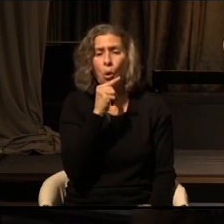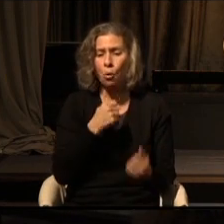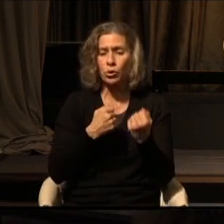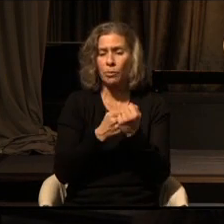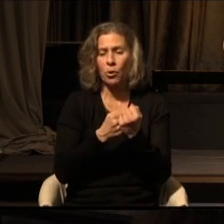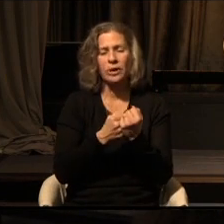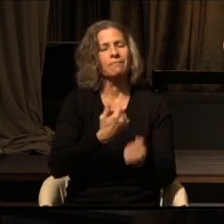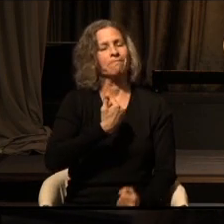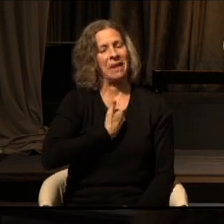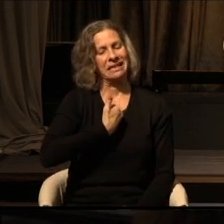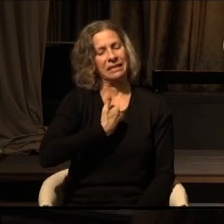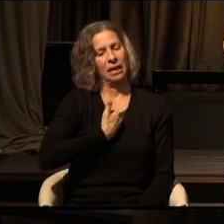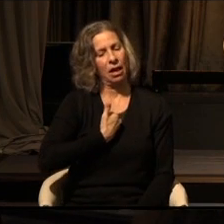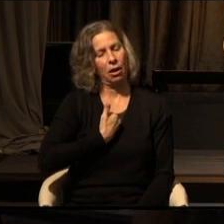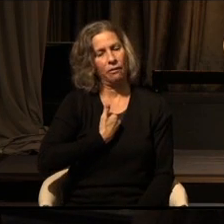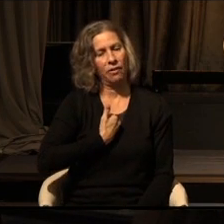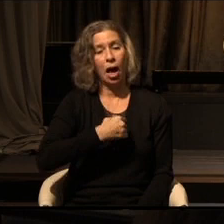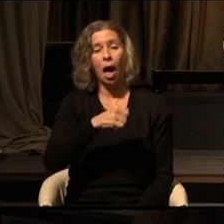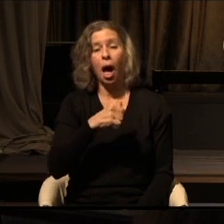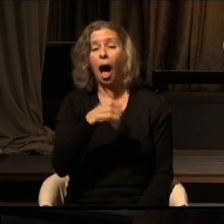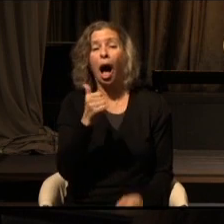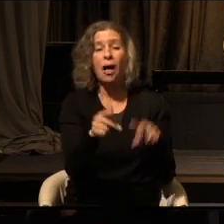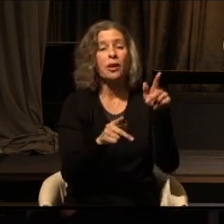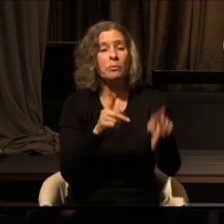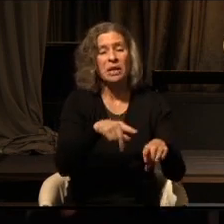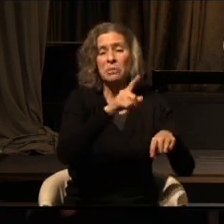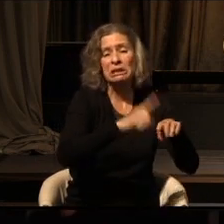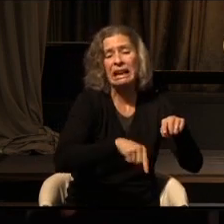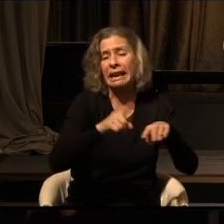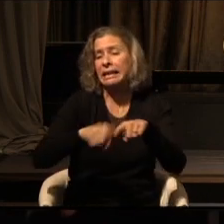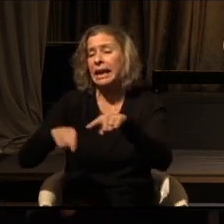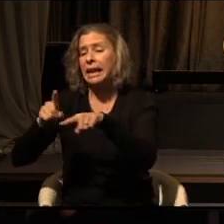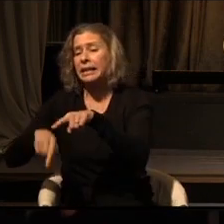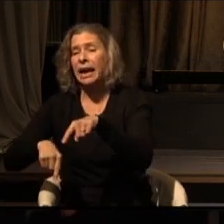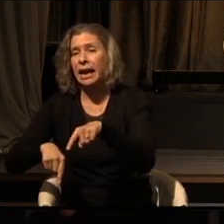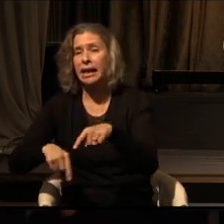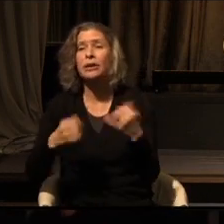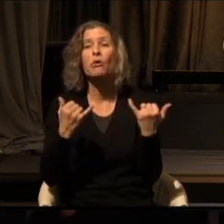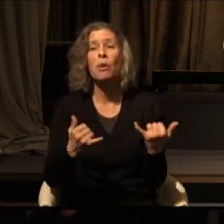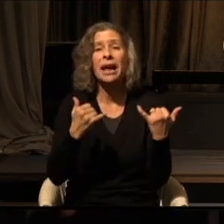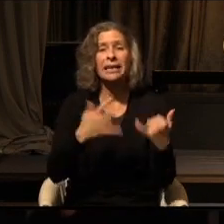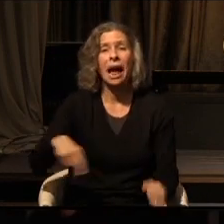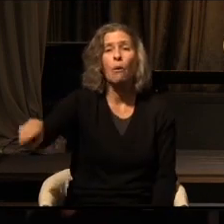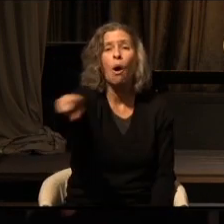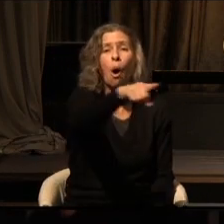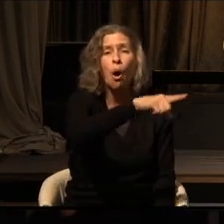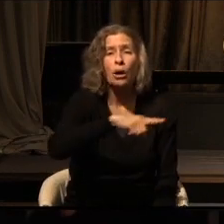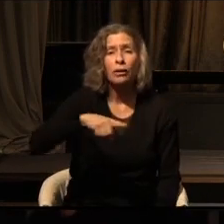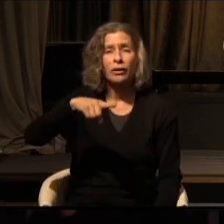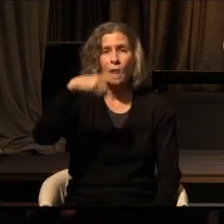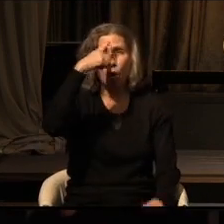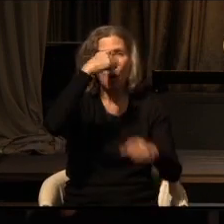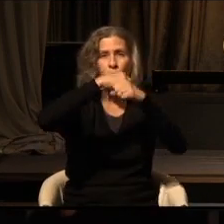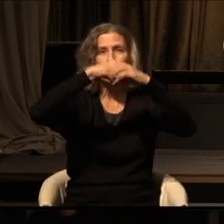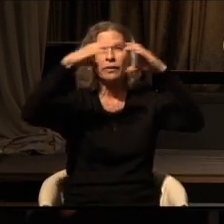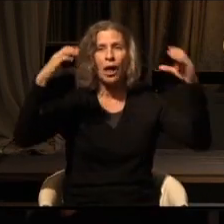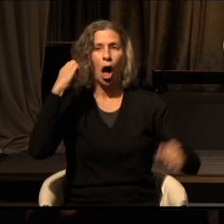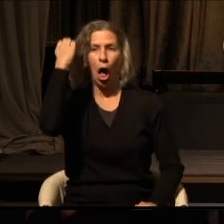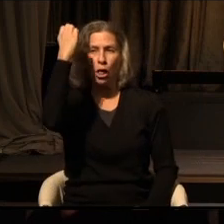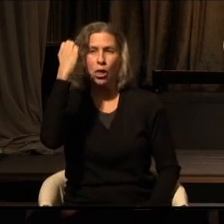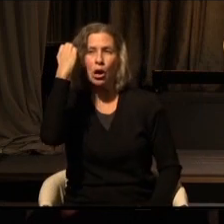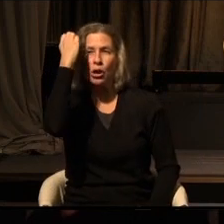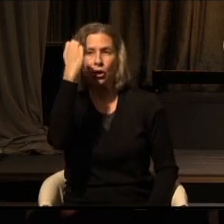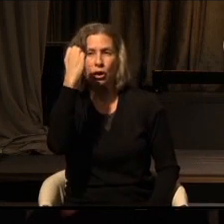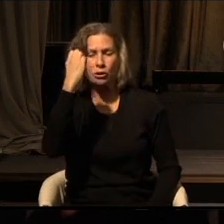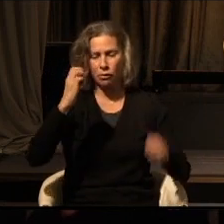Far too many others have not been able to do that. I invite you to reimagine the Eurocentric framework